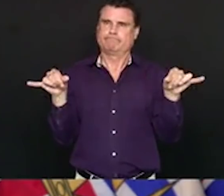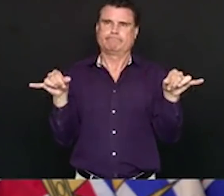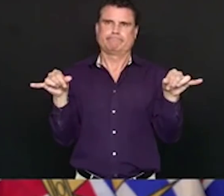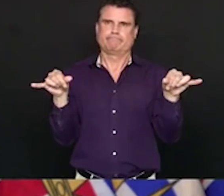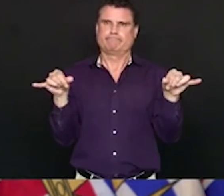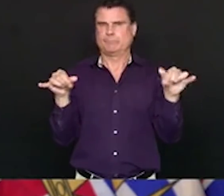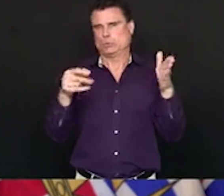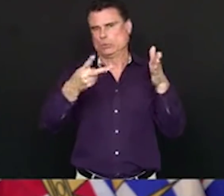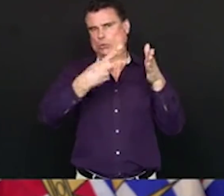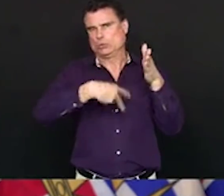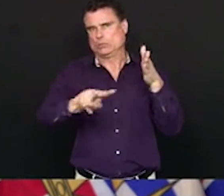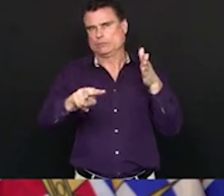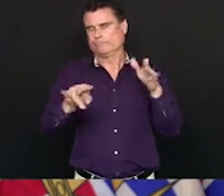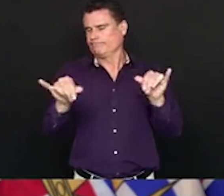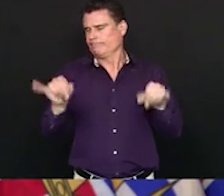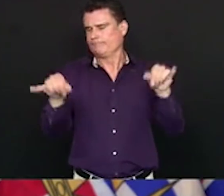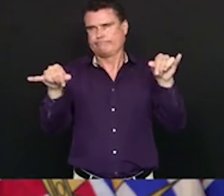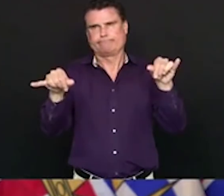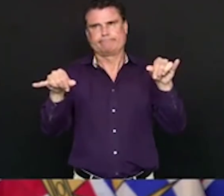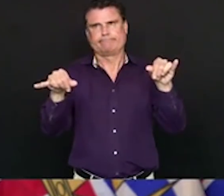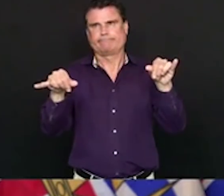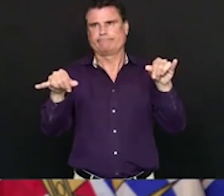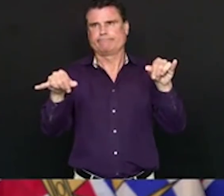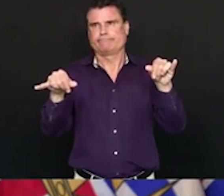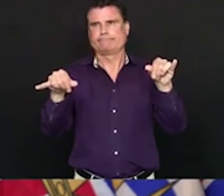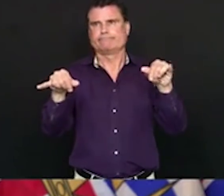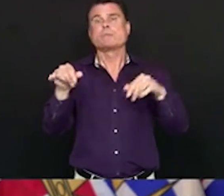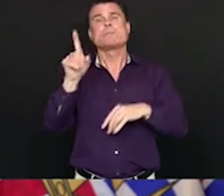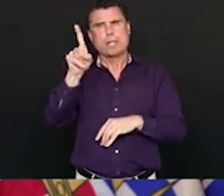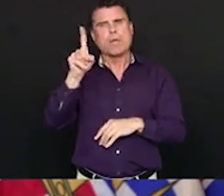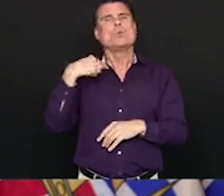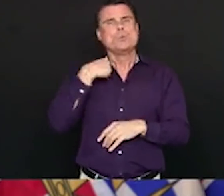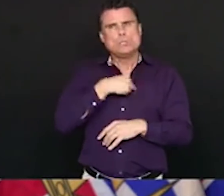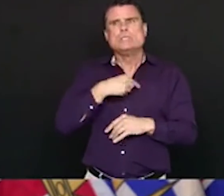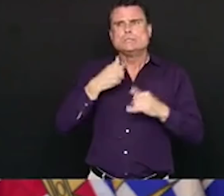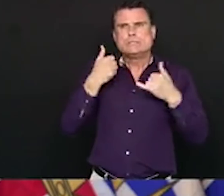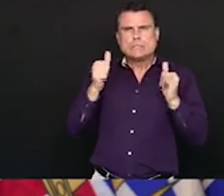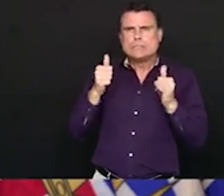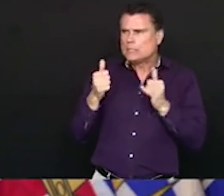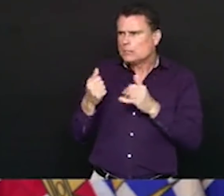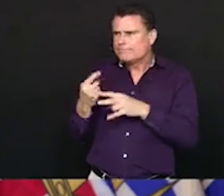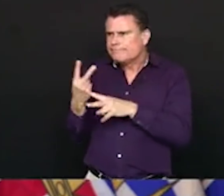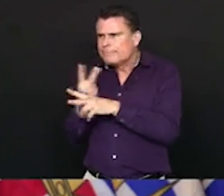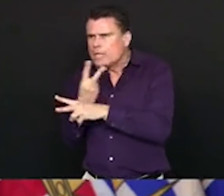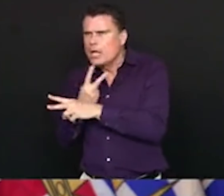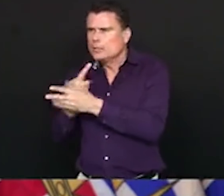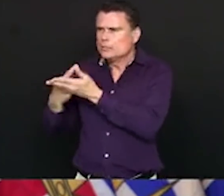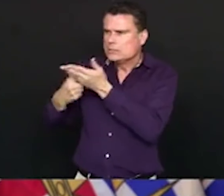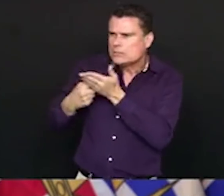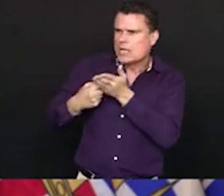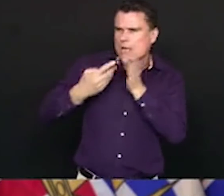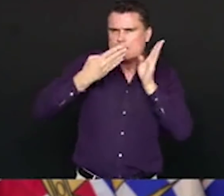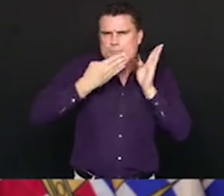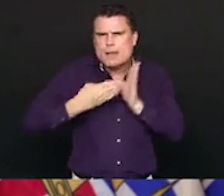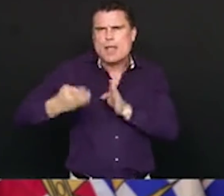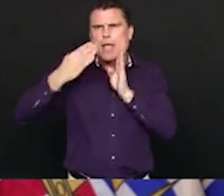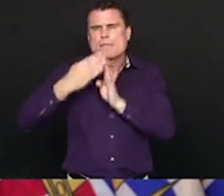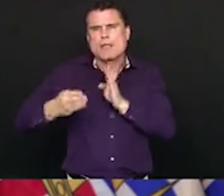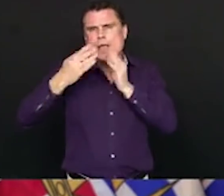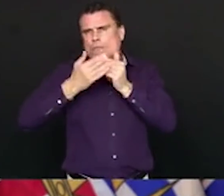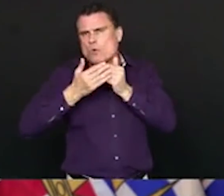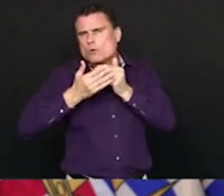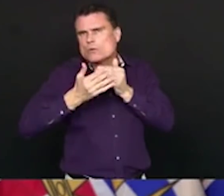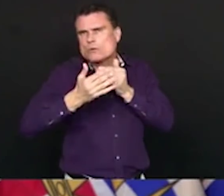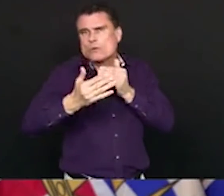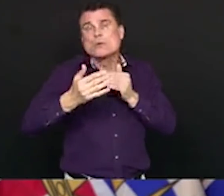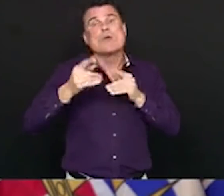we can do once we start to get to that point where we're tipping over the edge, where the curve is not just flat, but it's come down.